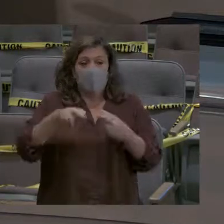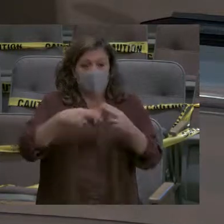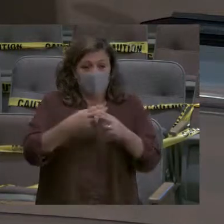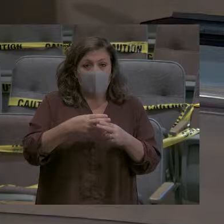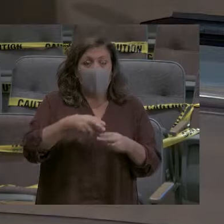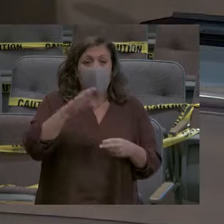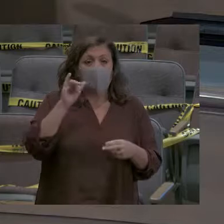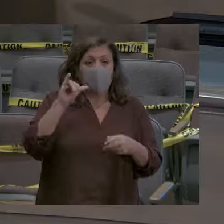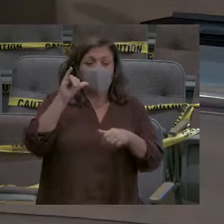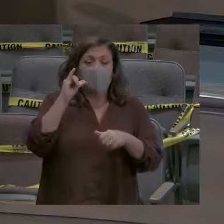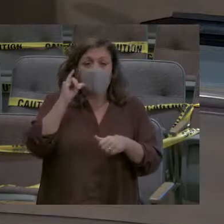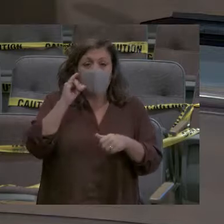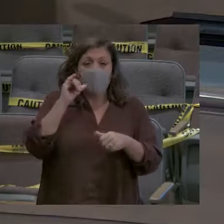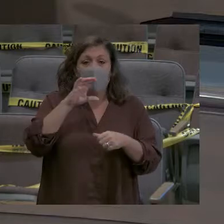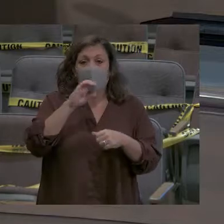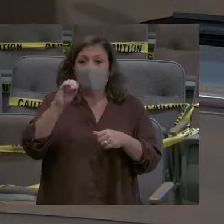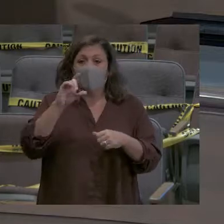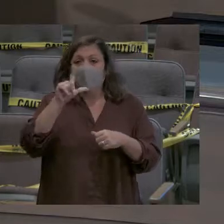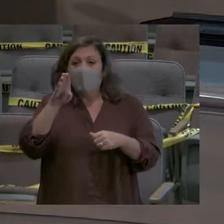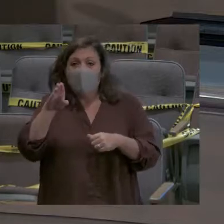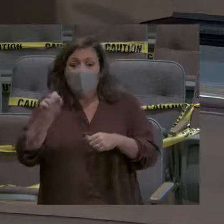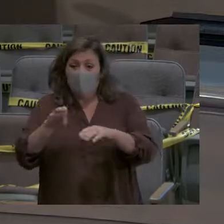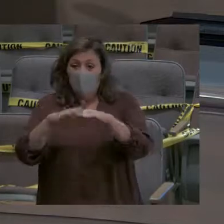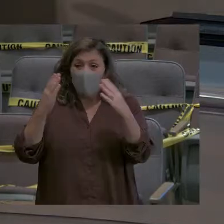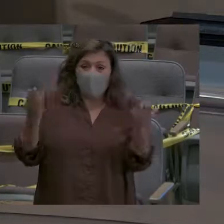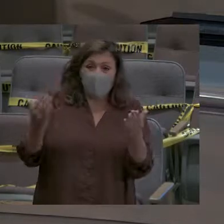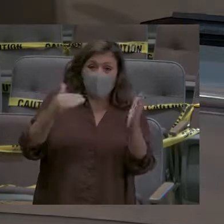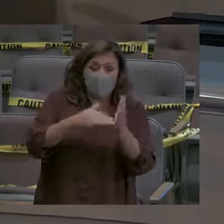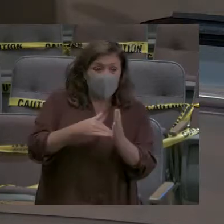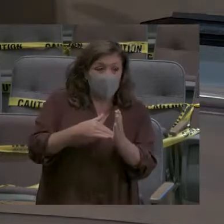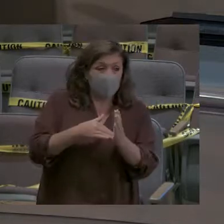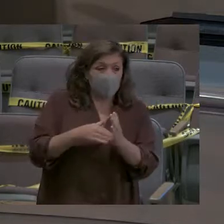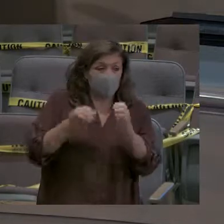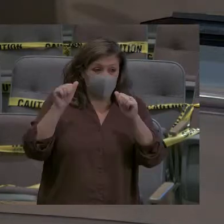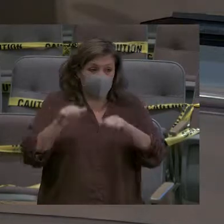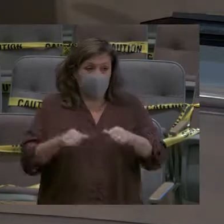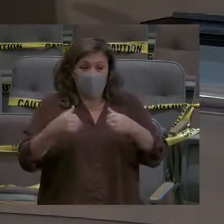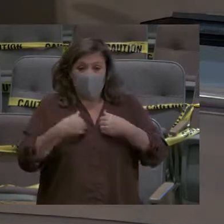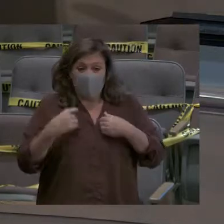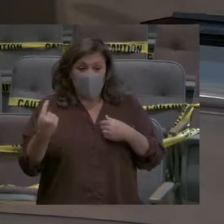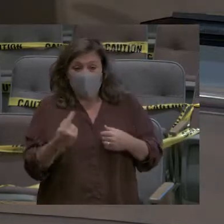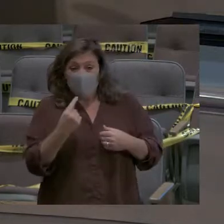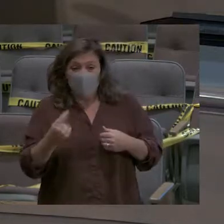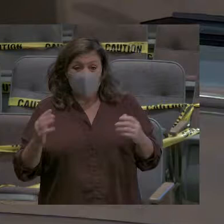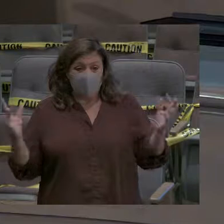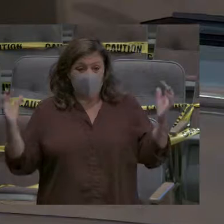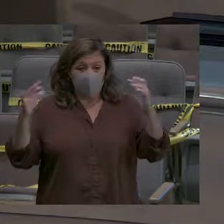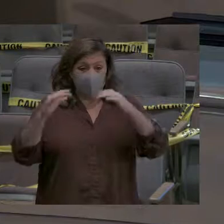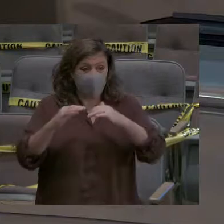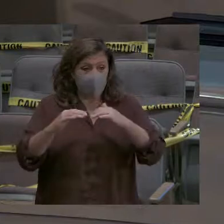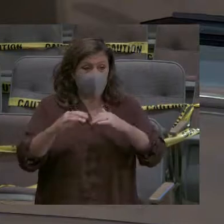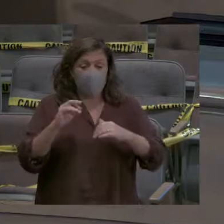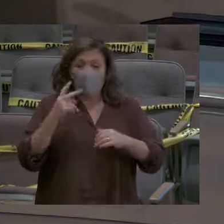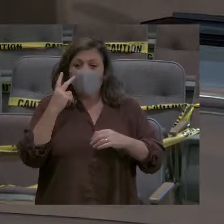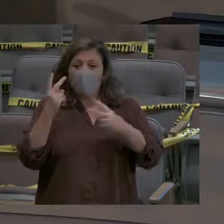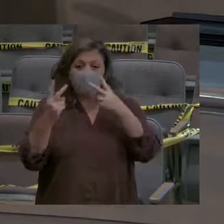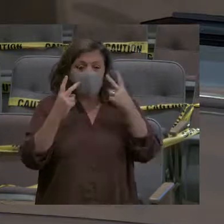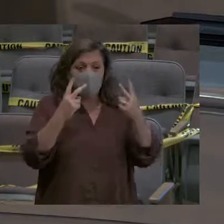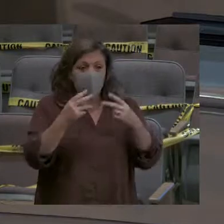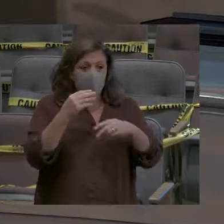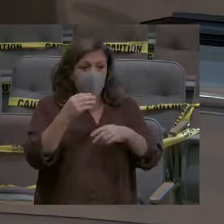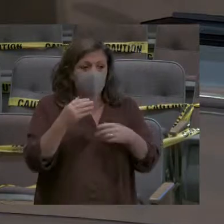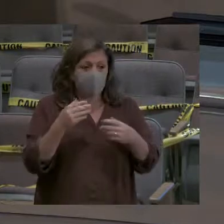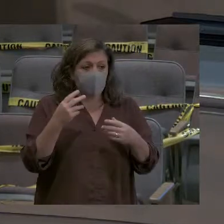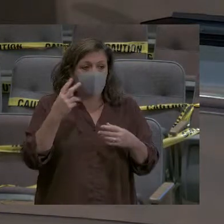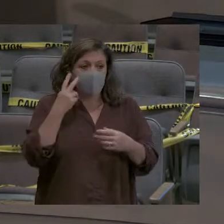bars are open back up, can there be some type of gathering or looking at sightseeing